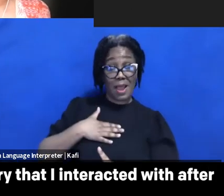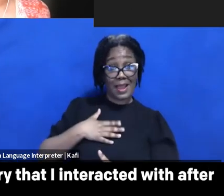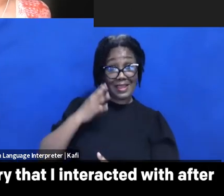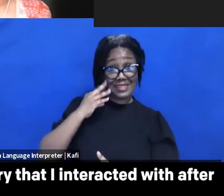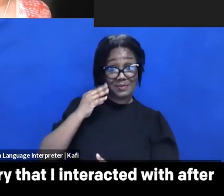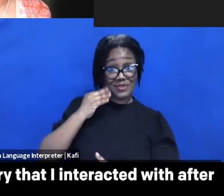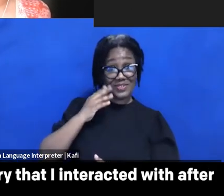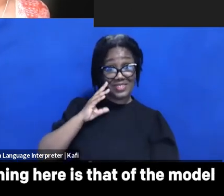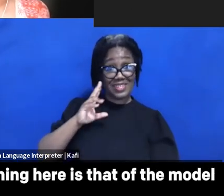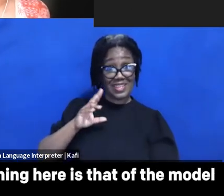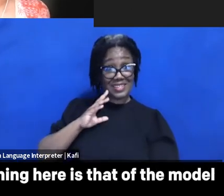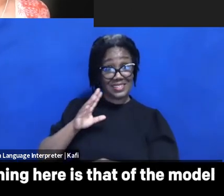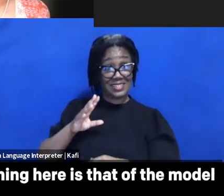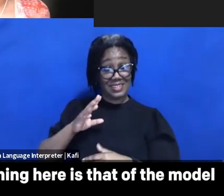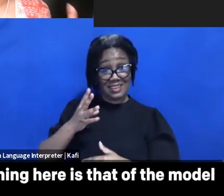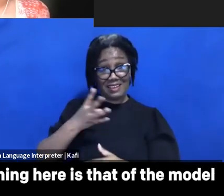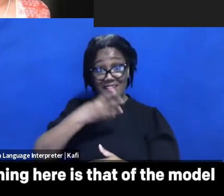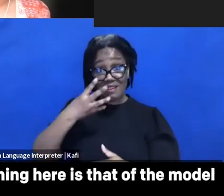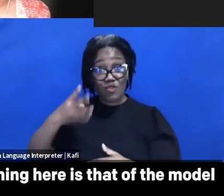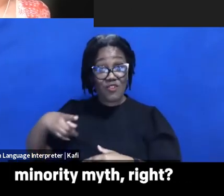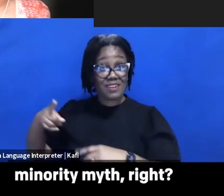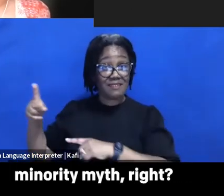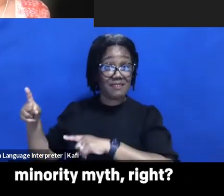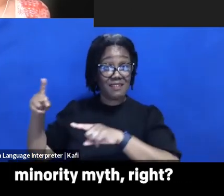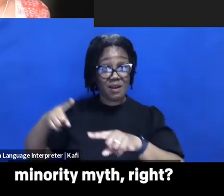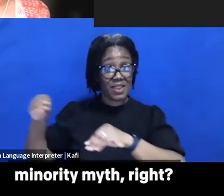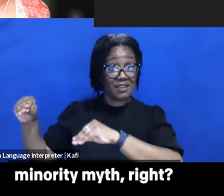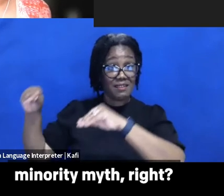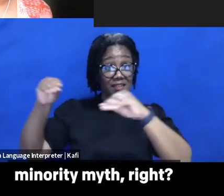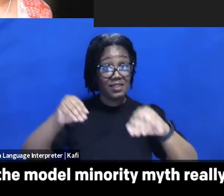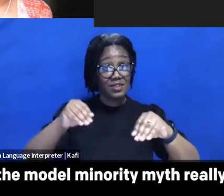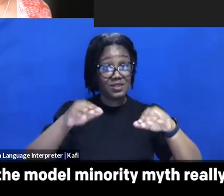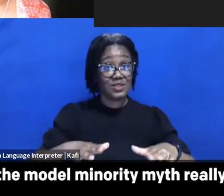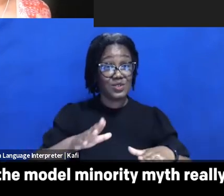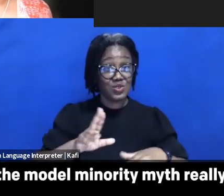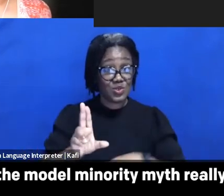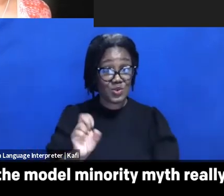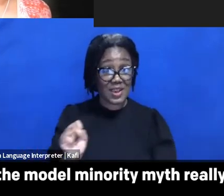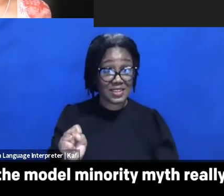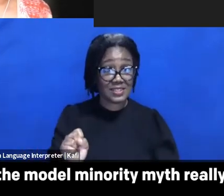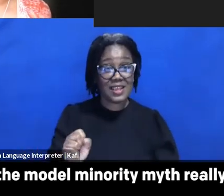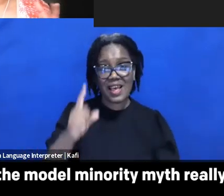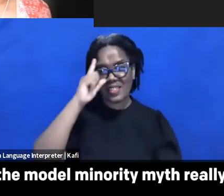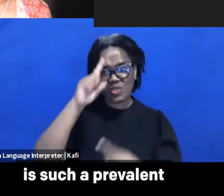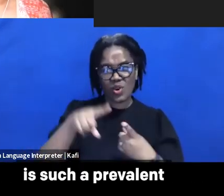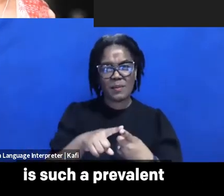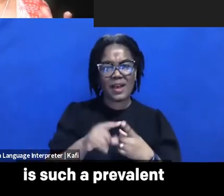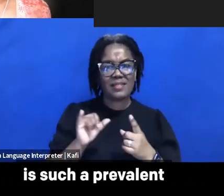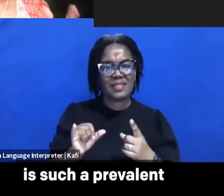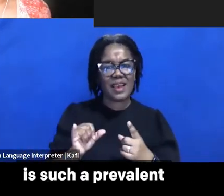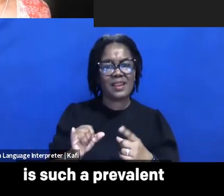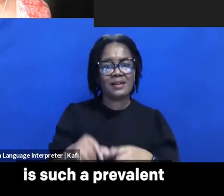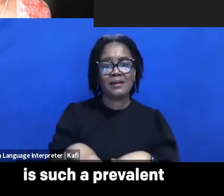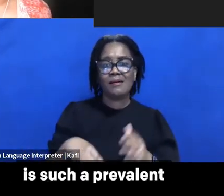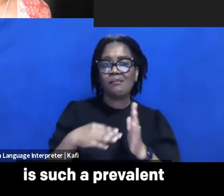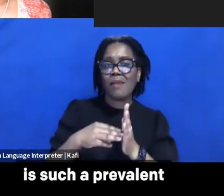I interacted with after coming here is that of the model minority myth, right? And the model minority myth really is